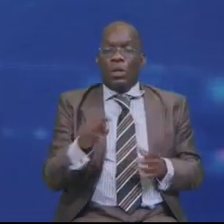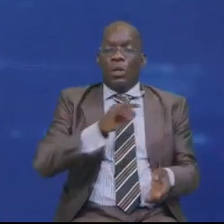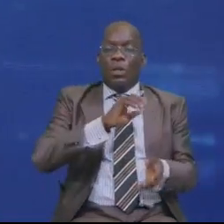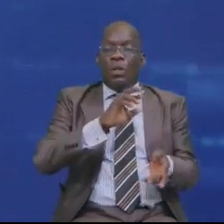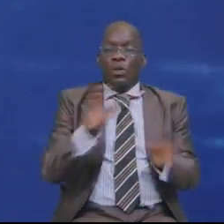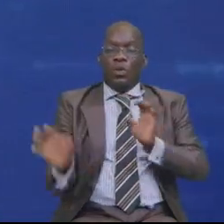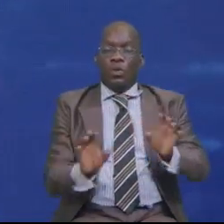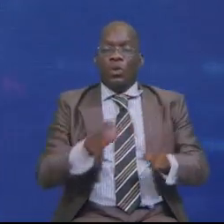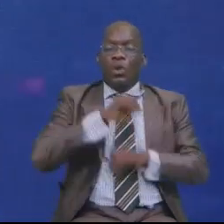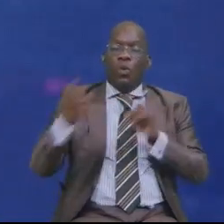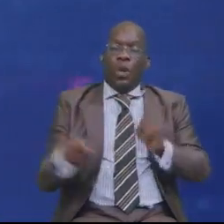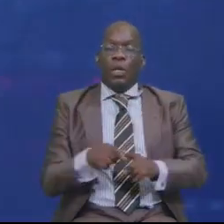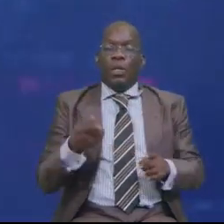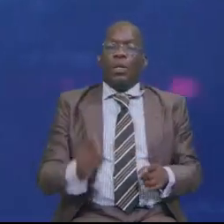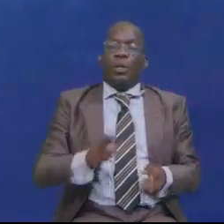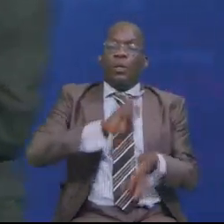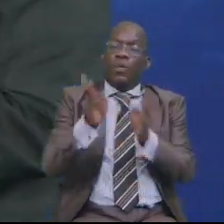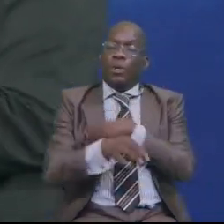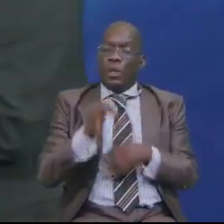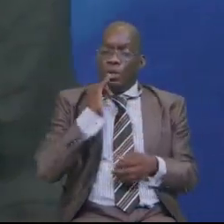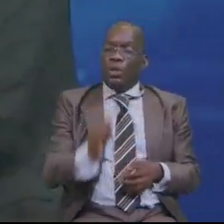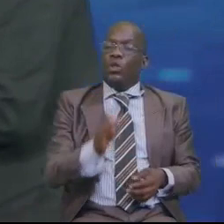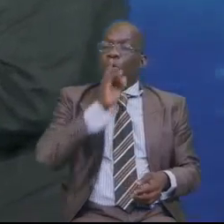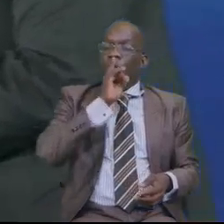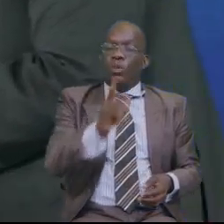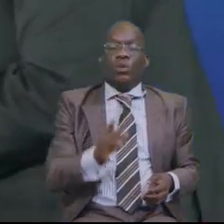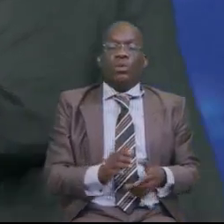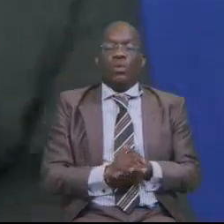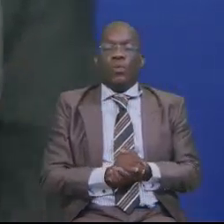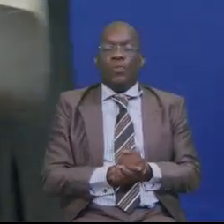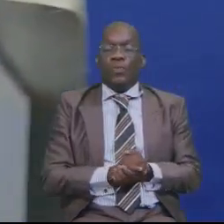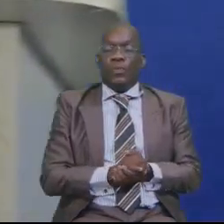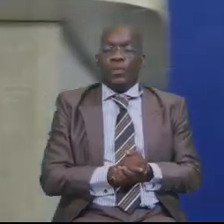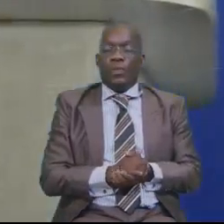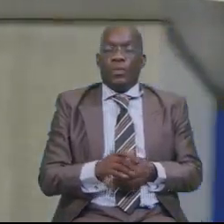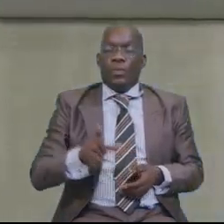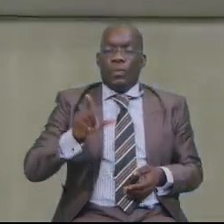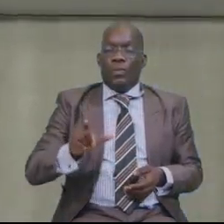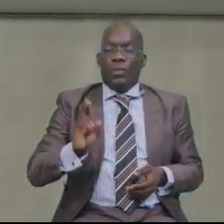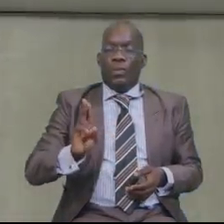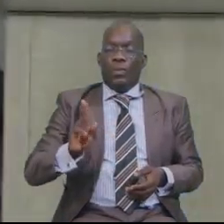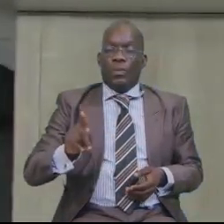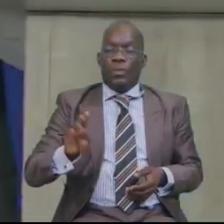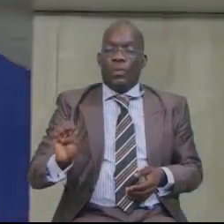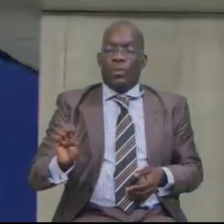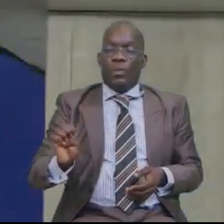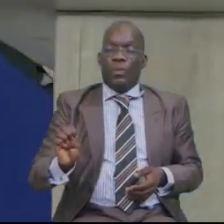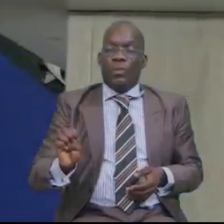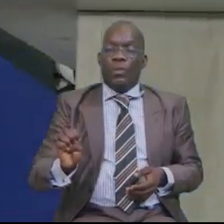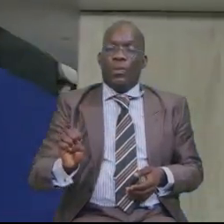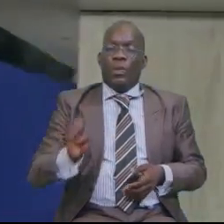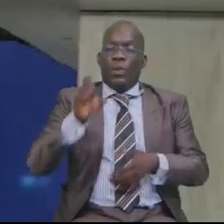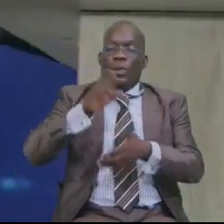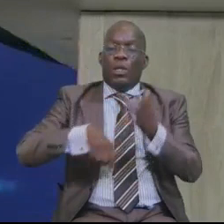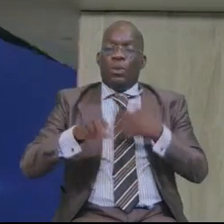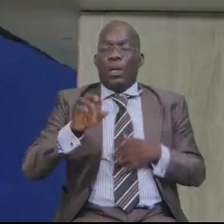repentance is genuine. We're looking at Luke chapter 19, reading from verse 8. In Luke chapter